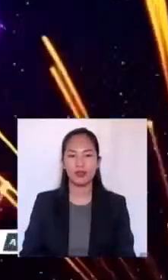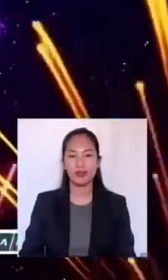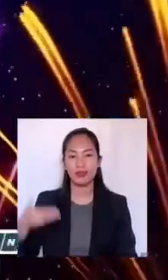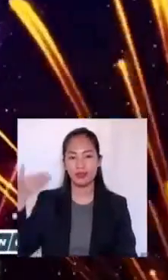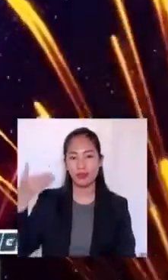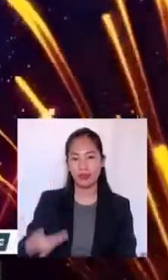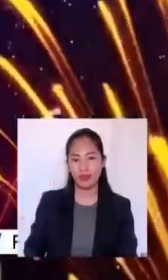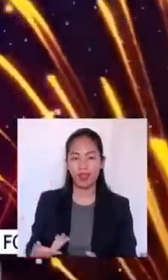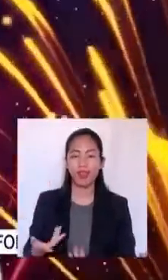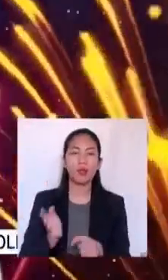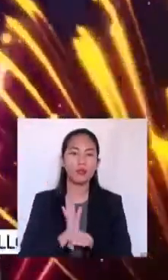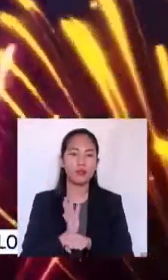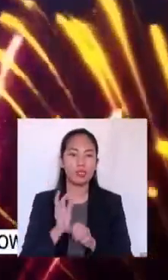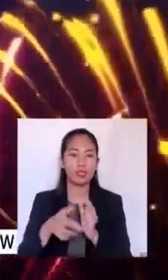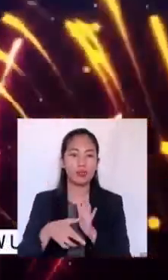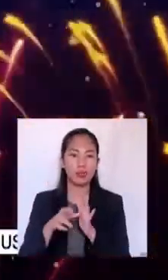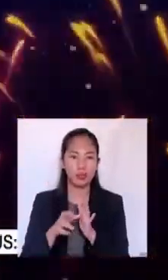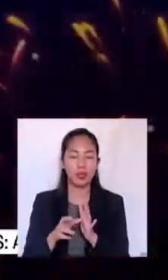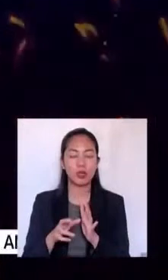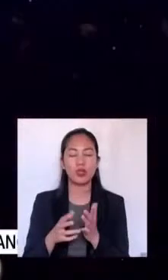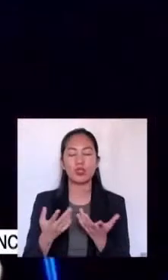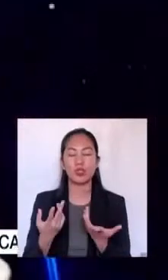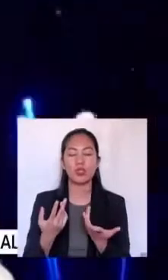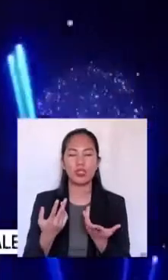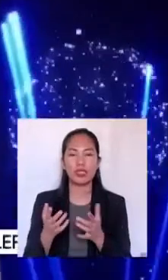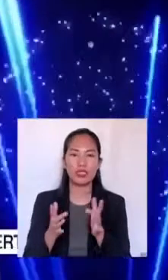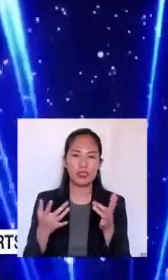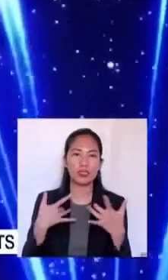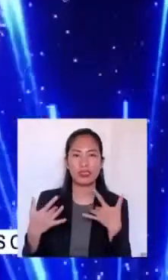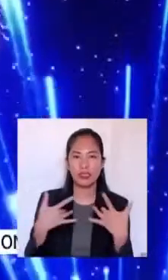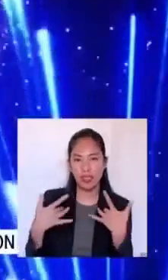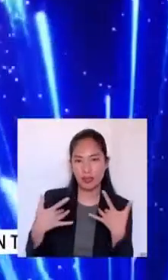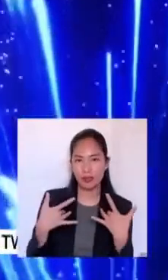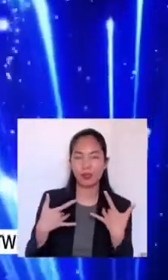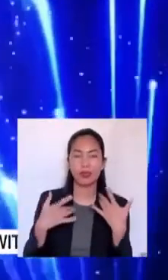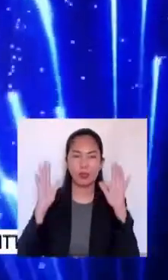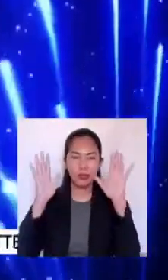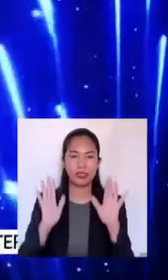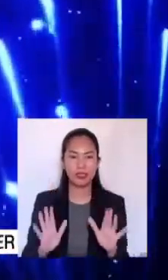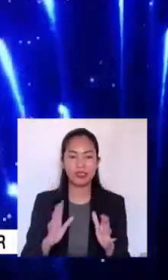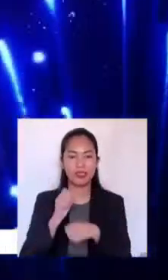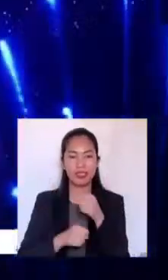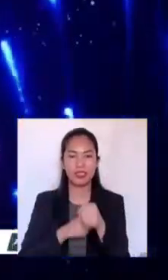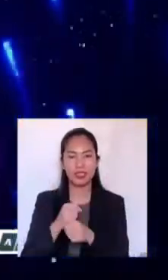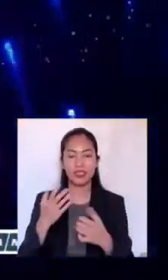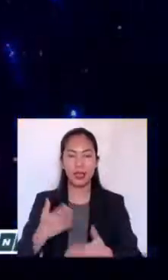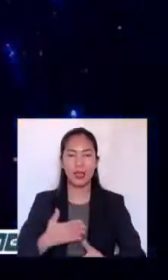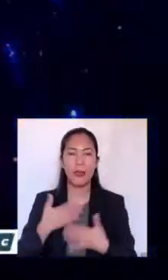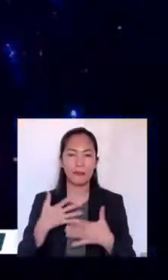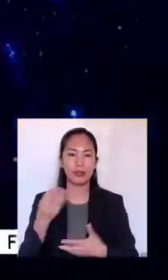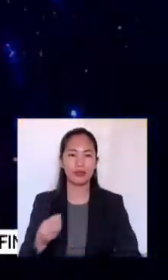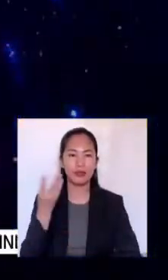to another great year at the movies. Happy New Year!